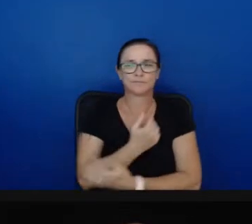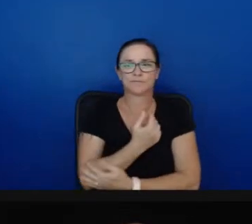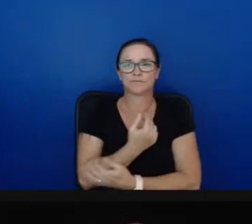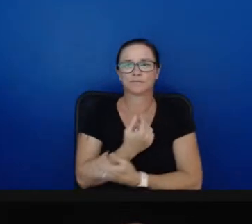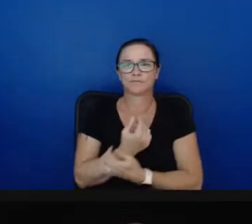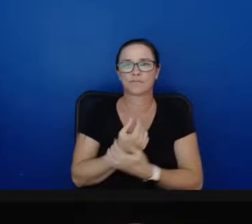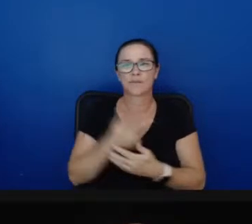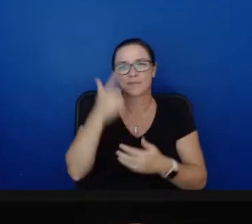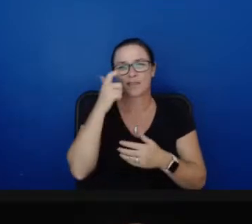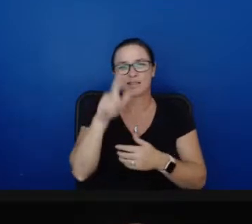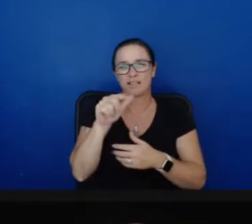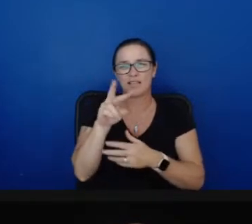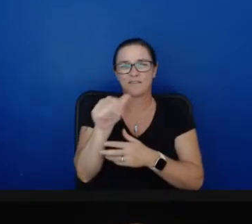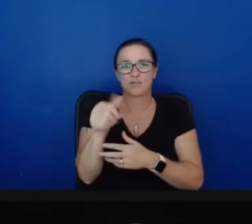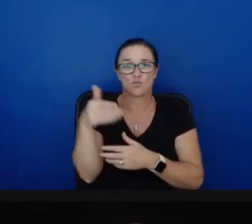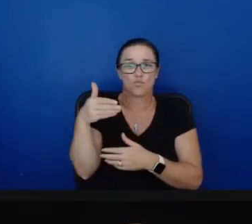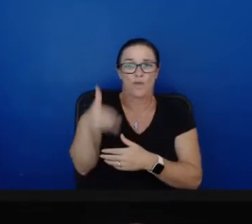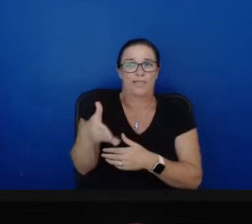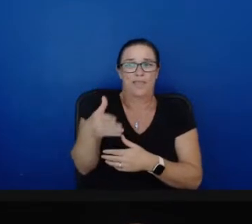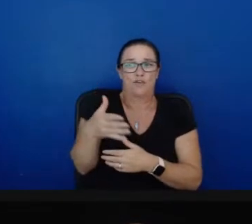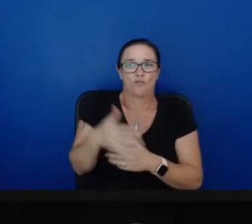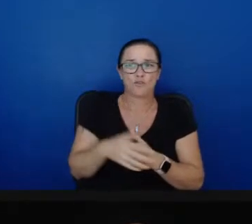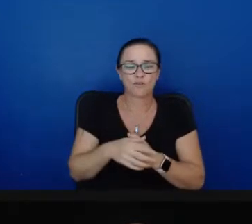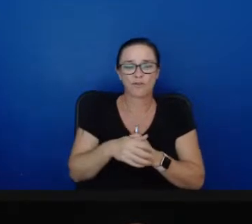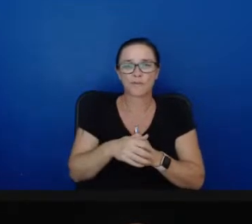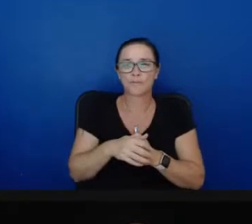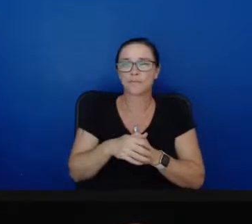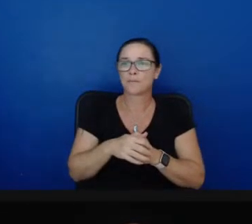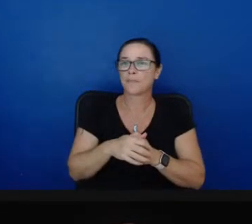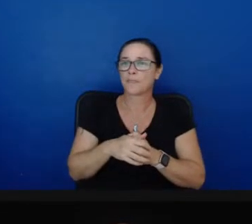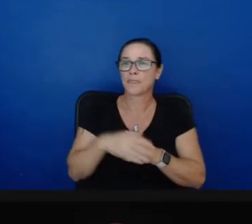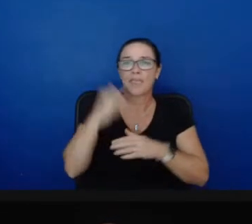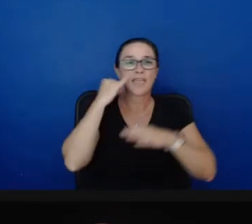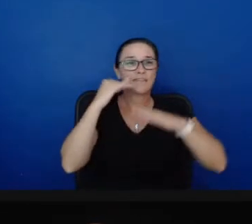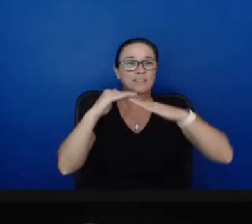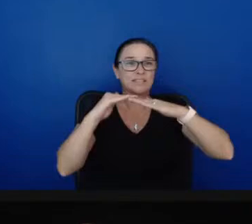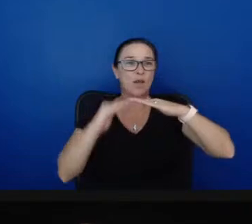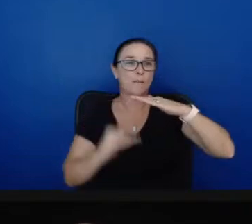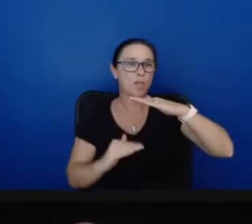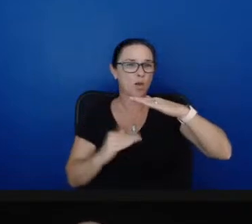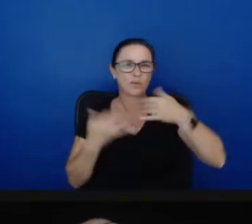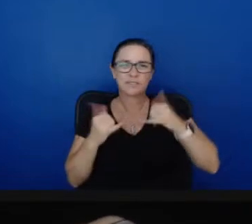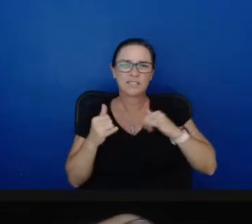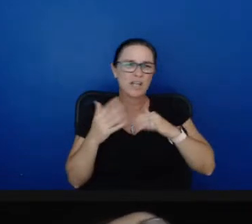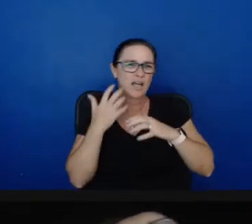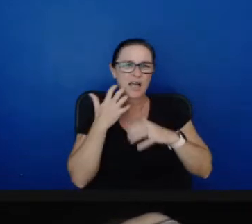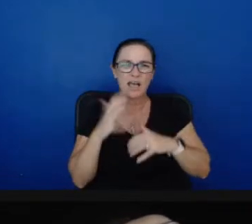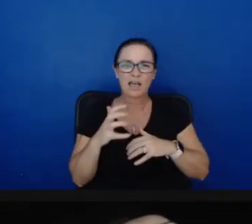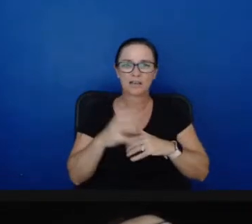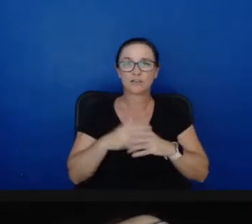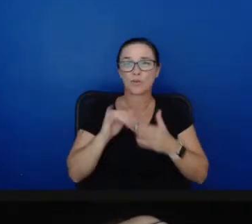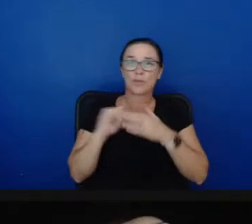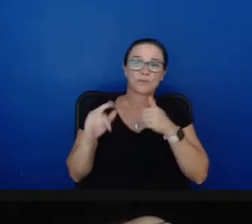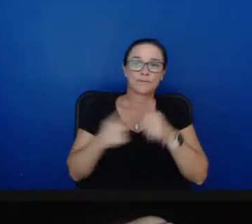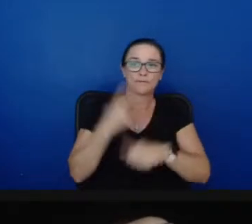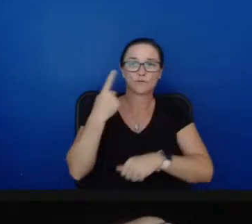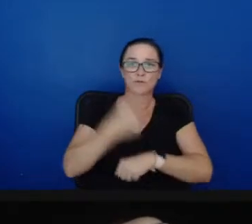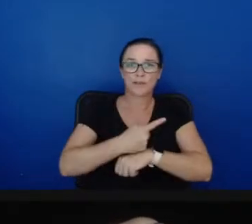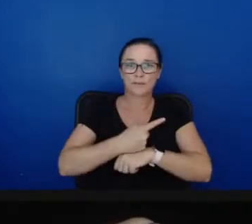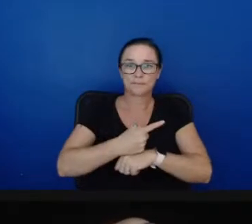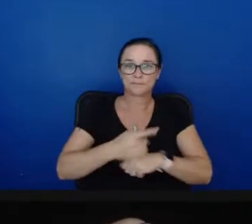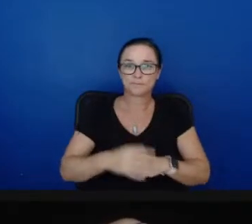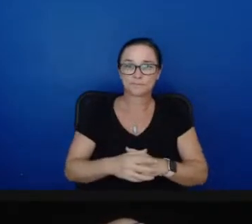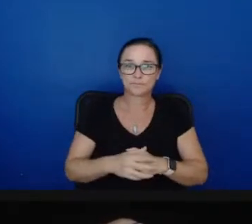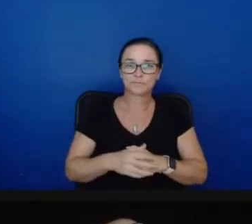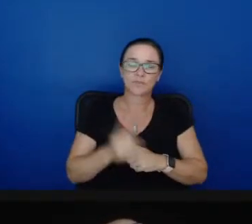to the surface. Even if it's not, the heat coming out is still immense. So that's the very first day, first few